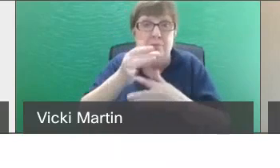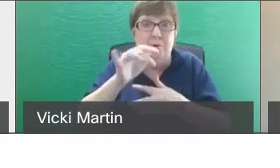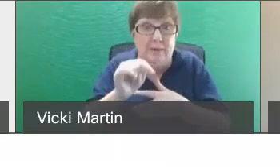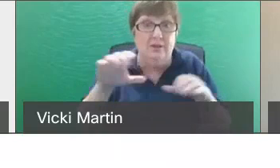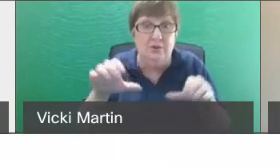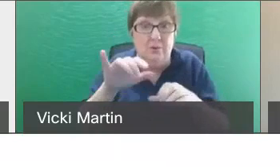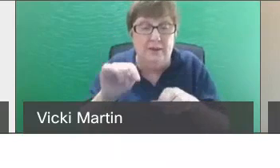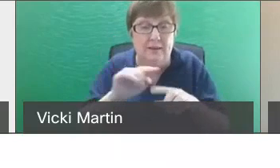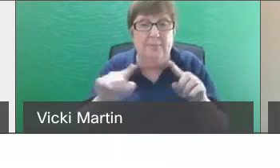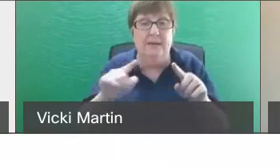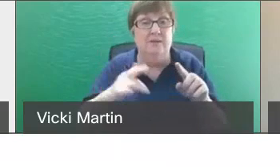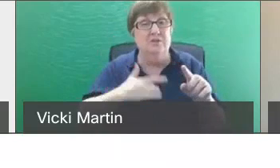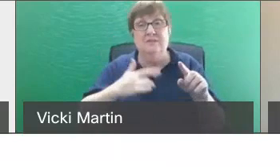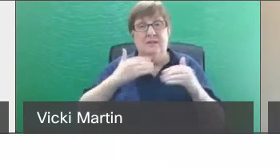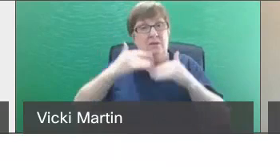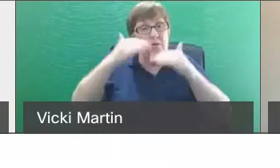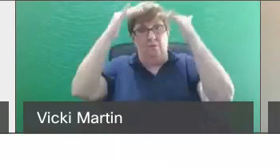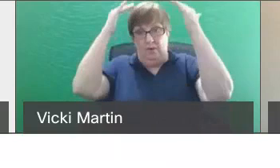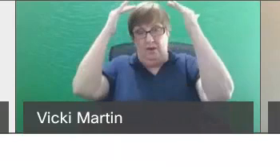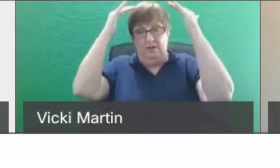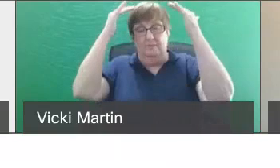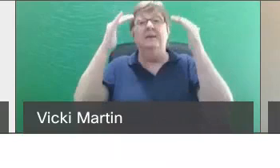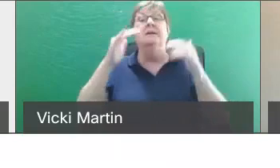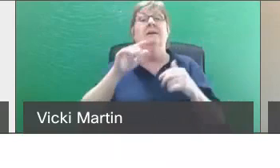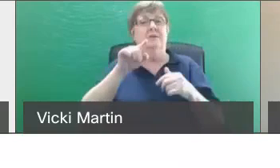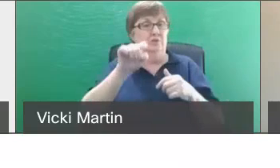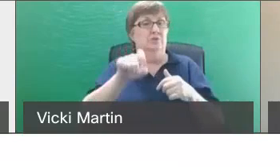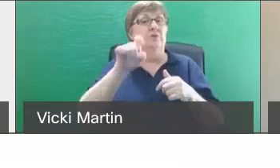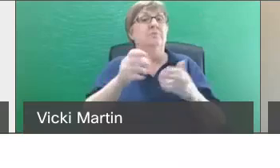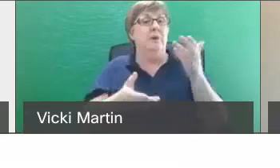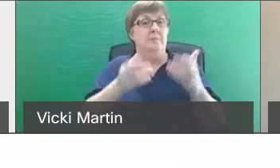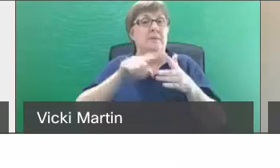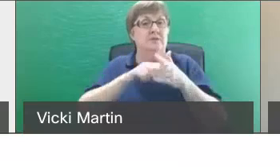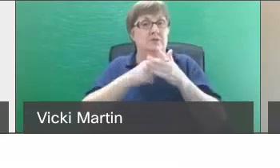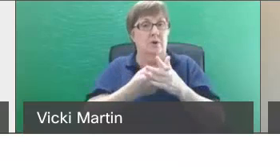start the self-care process. So we can go to the next slide.